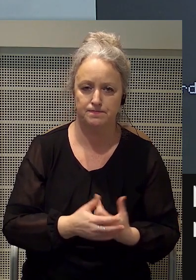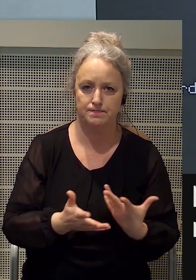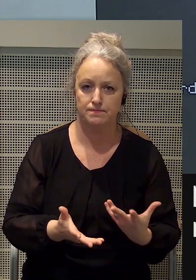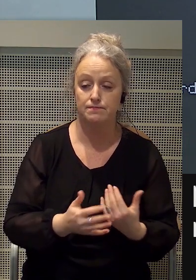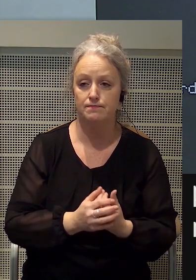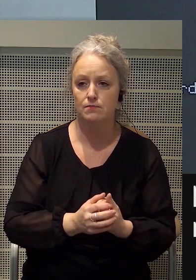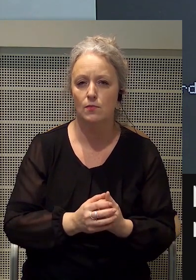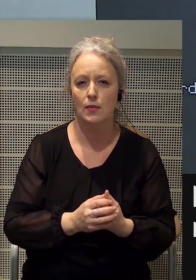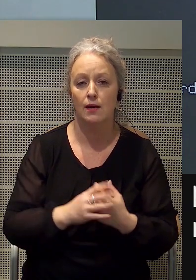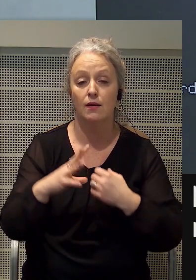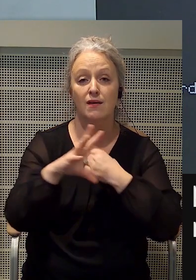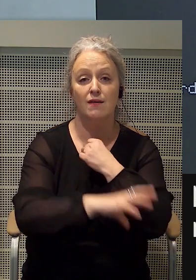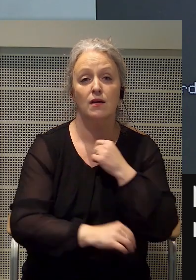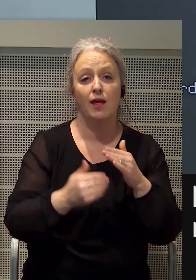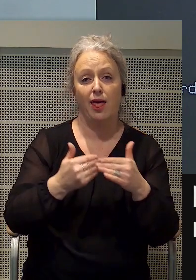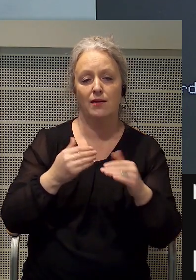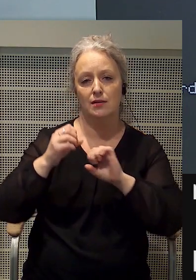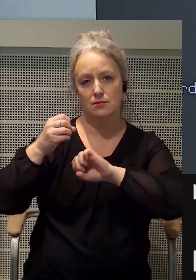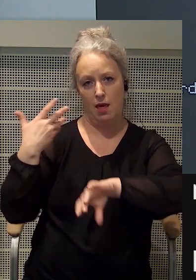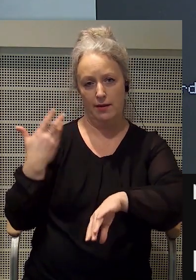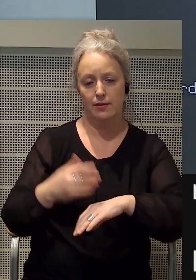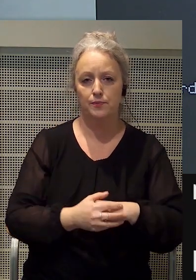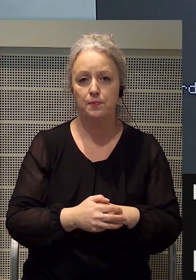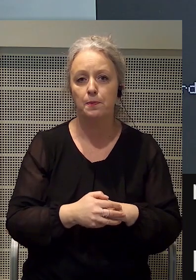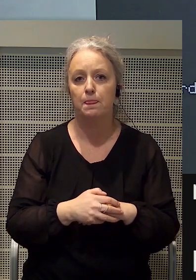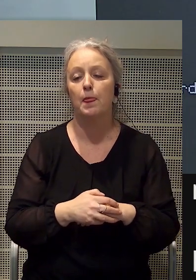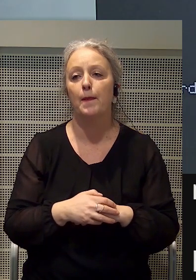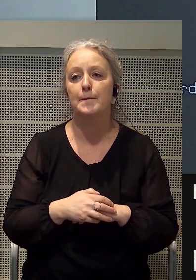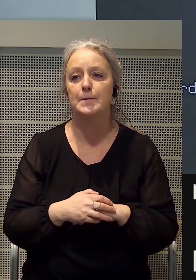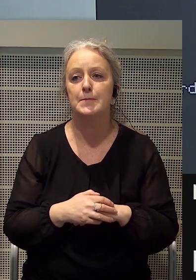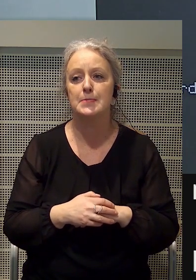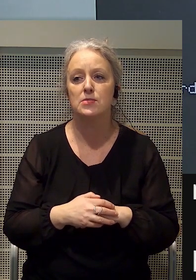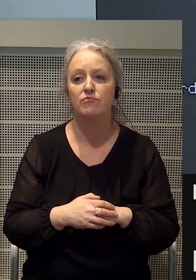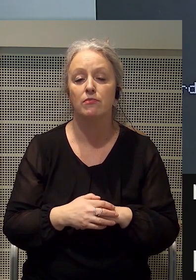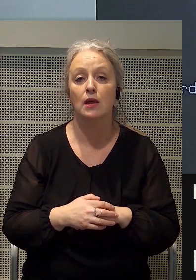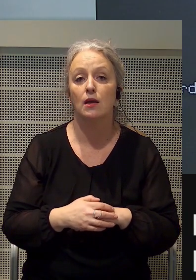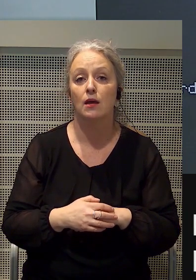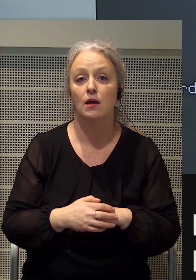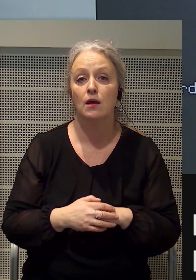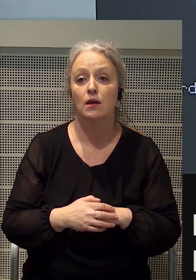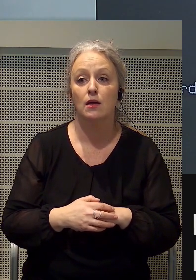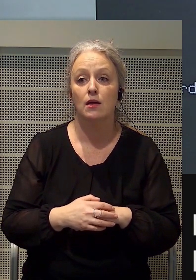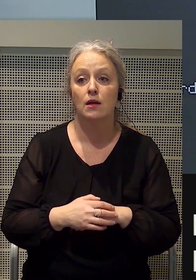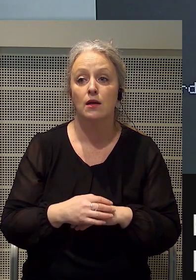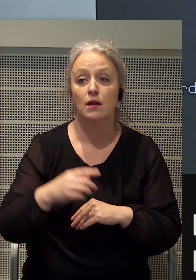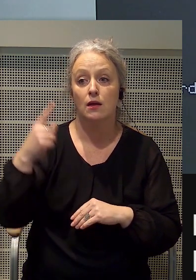42% of medicines don't really give any additional benefit. And now my last slide.